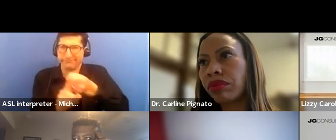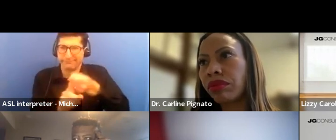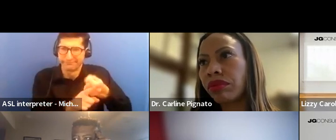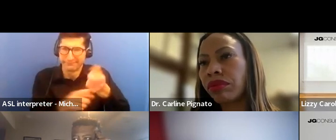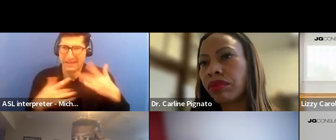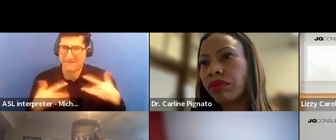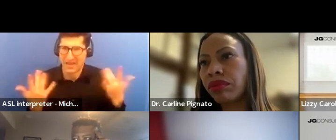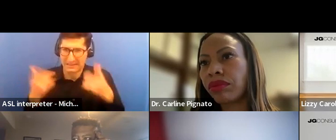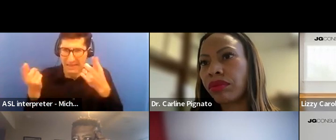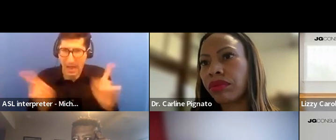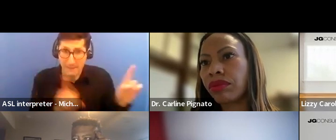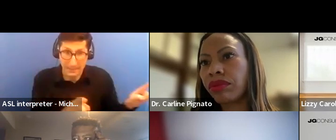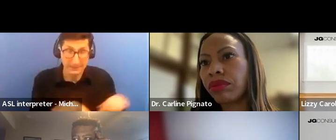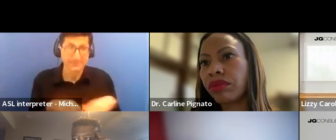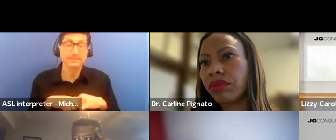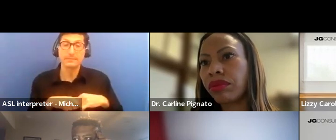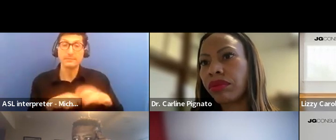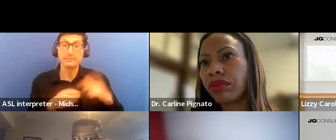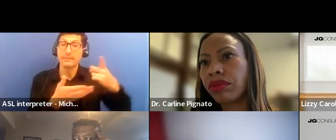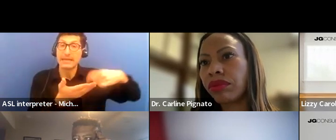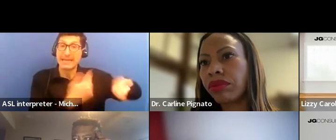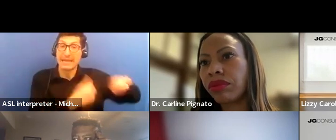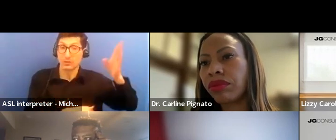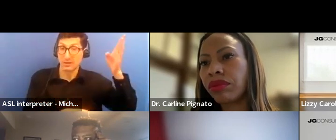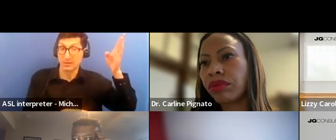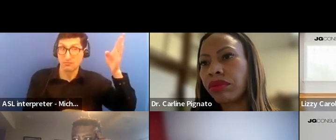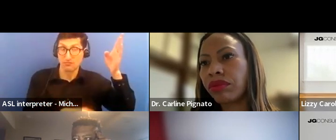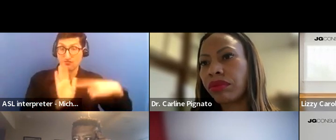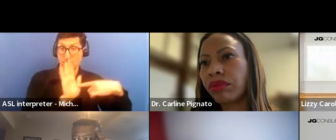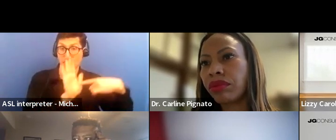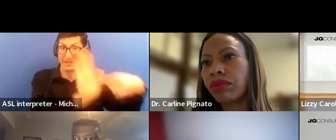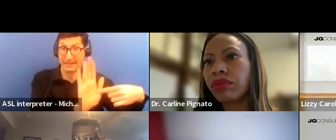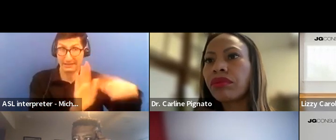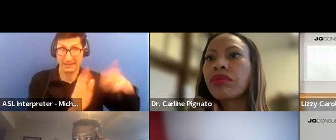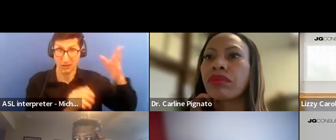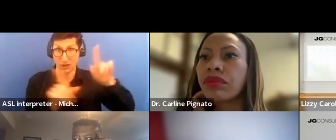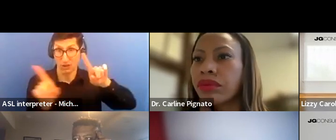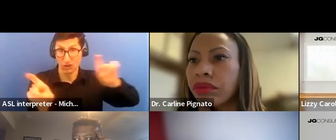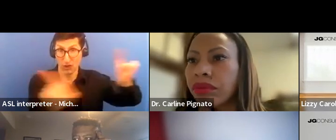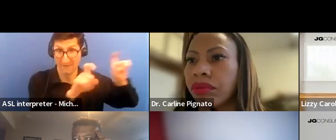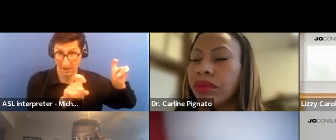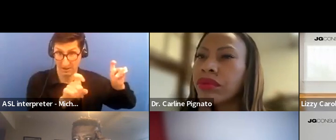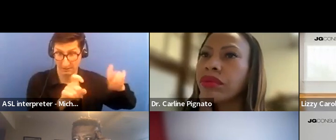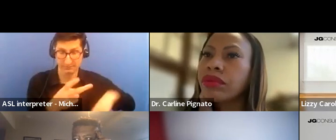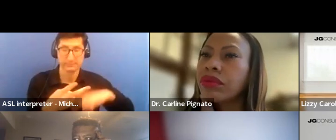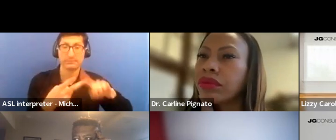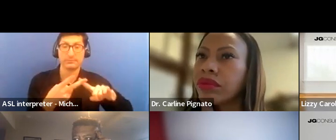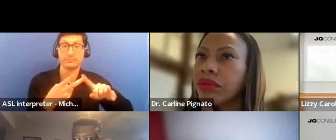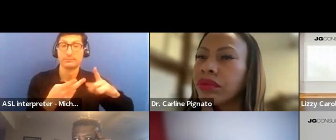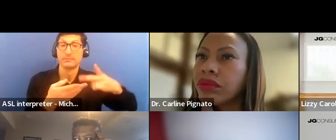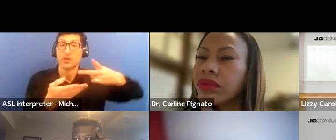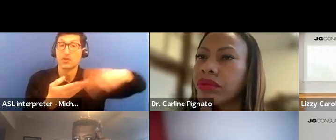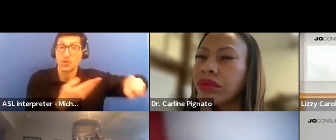be the presentation next week of the survey. The week after, we will do the training